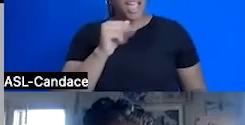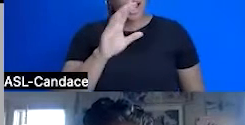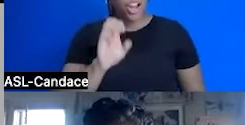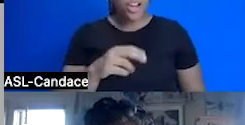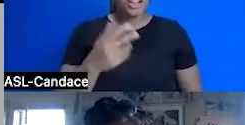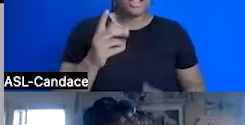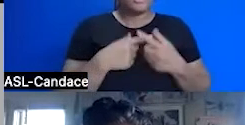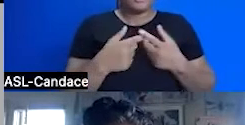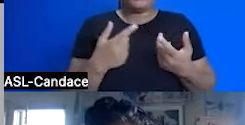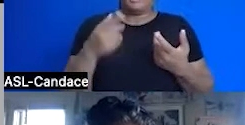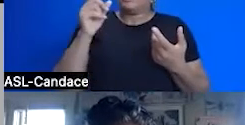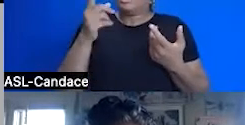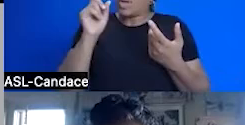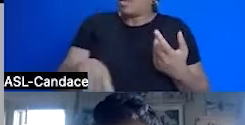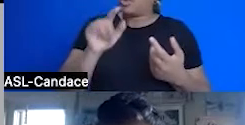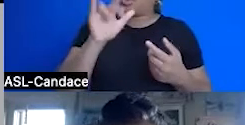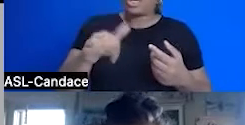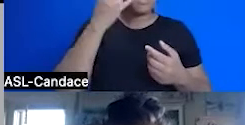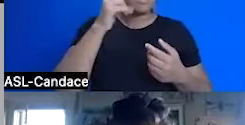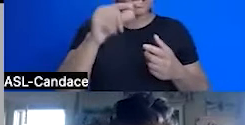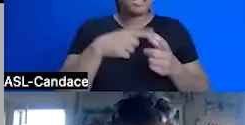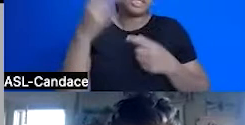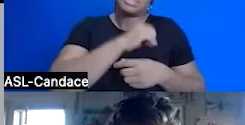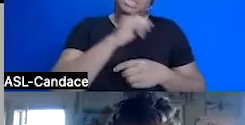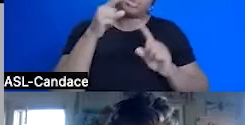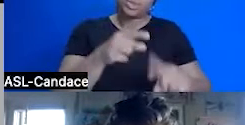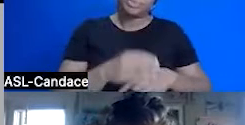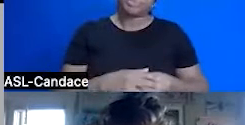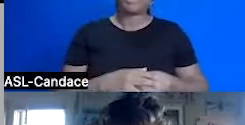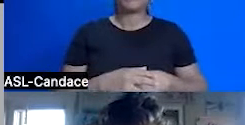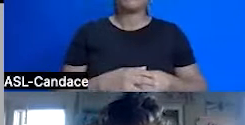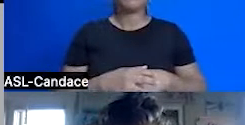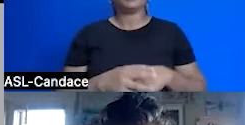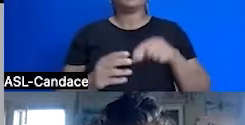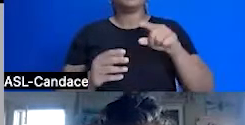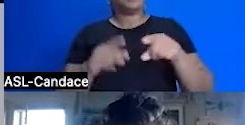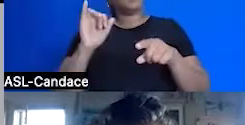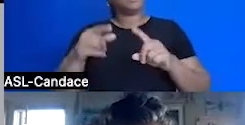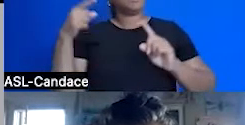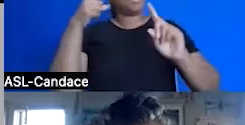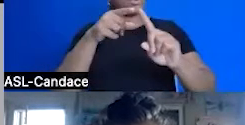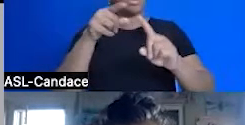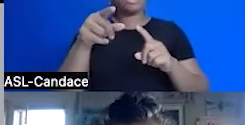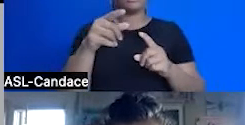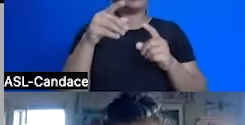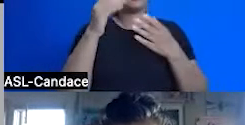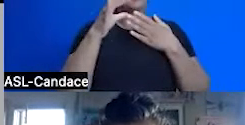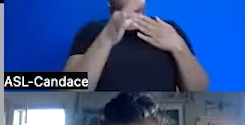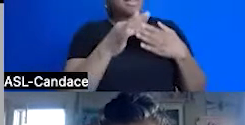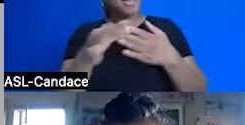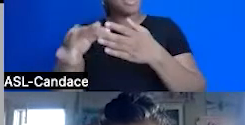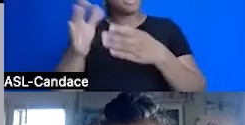point. So again, these questions are not meant to be prescriptive. They are meant to guide